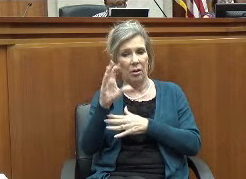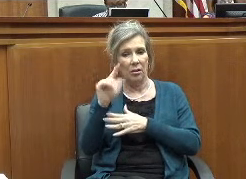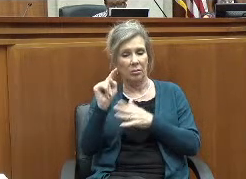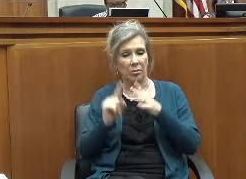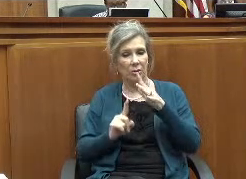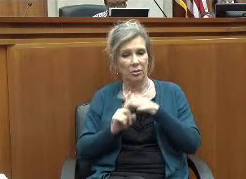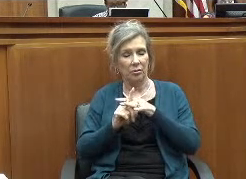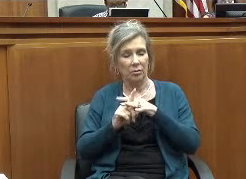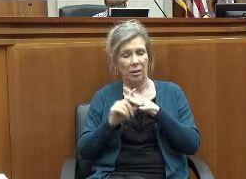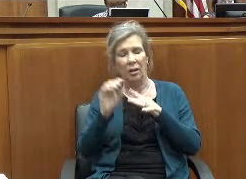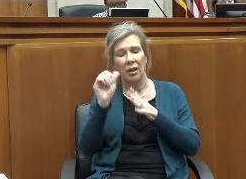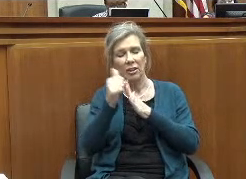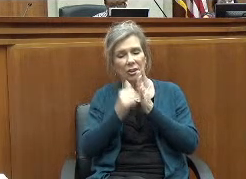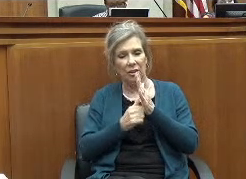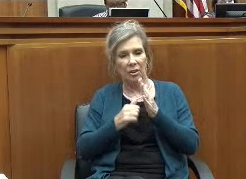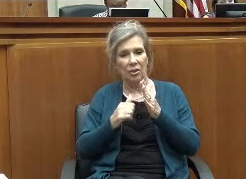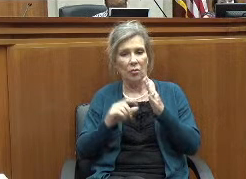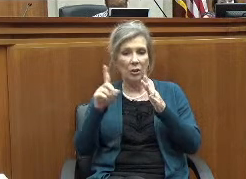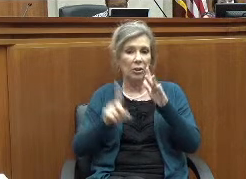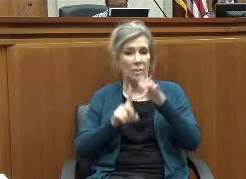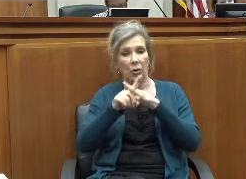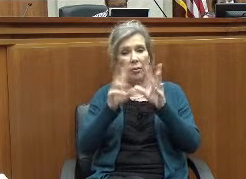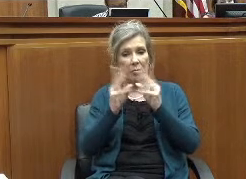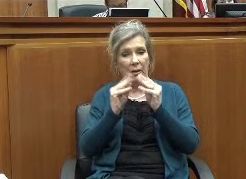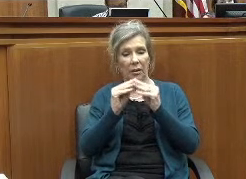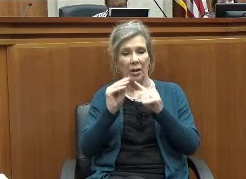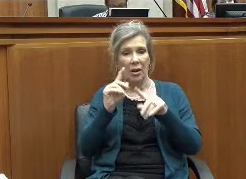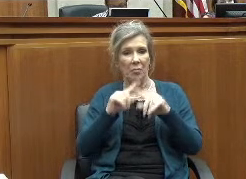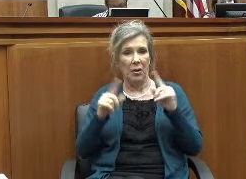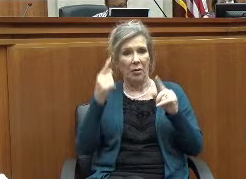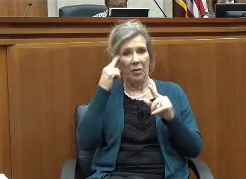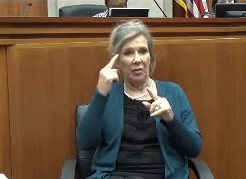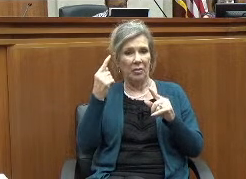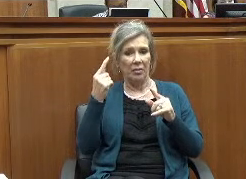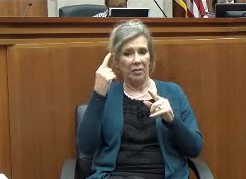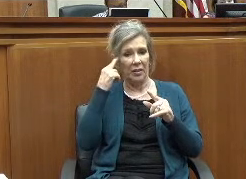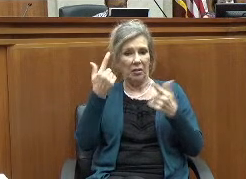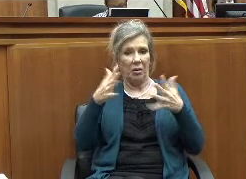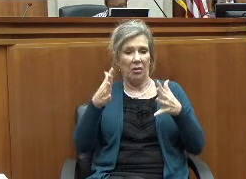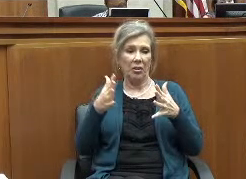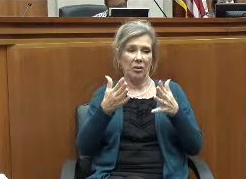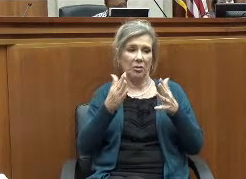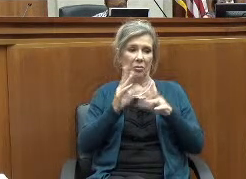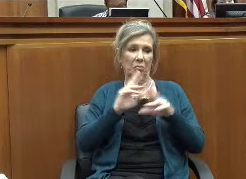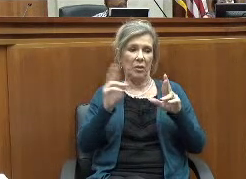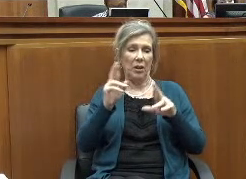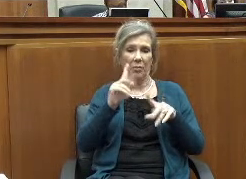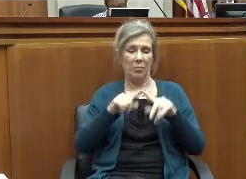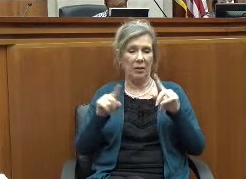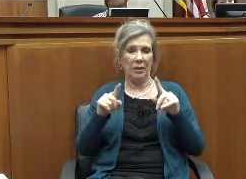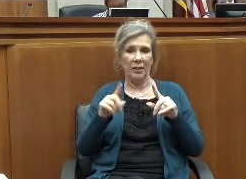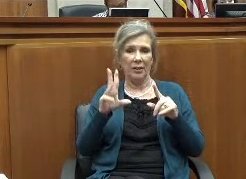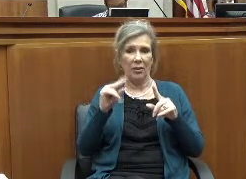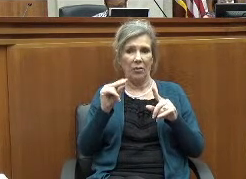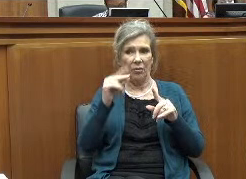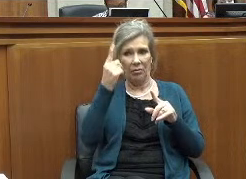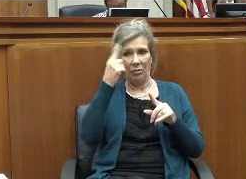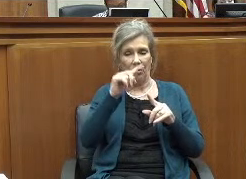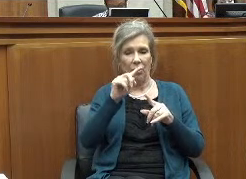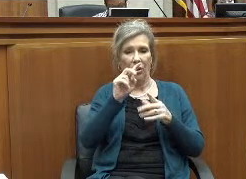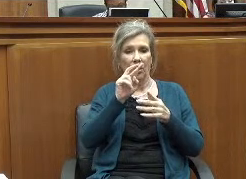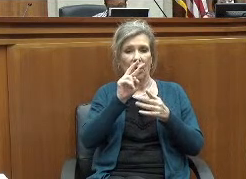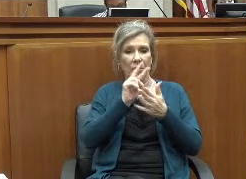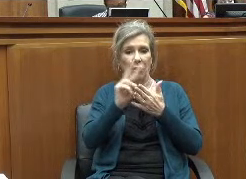and we're like, we just think that things are here, but for us and our timelines to load board docs and all that, we have like 2 to 3 weeks from this meeting to do